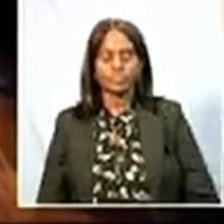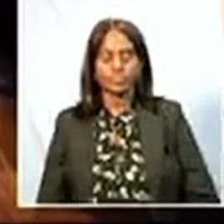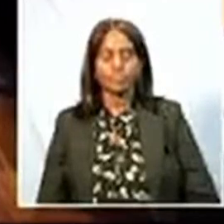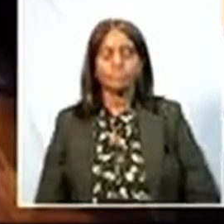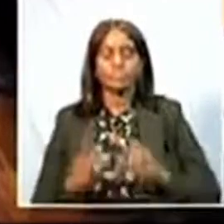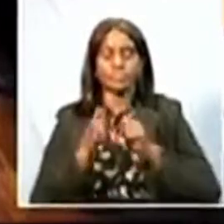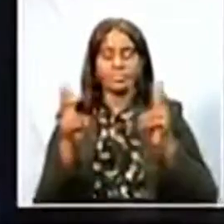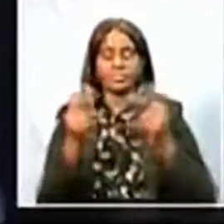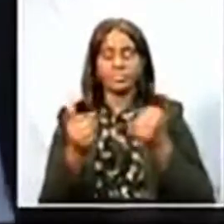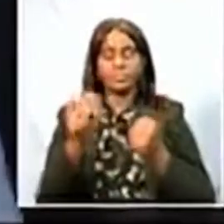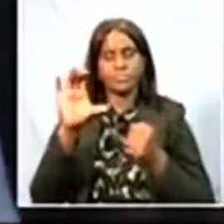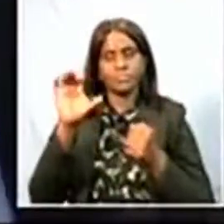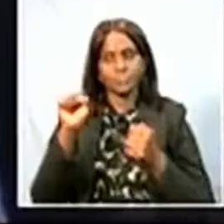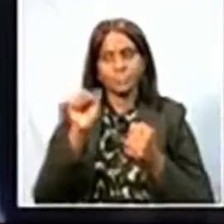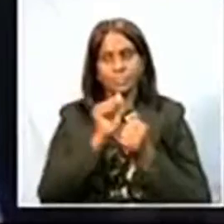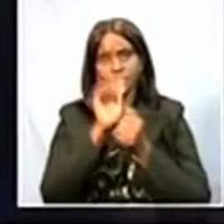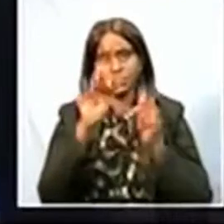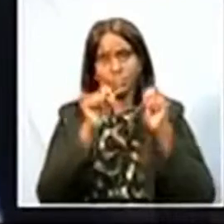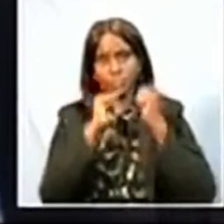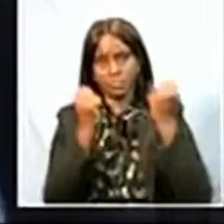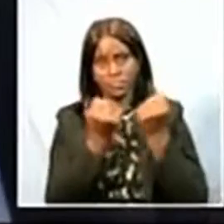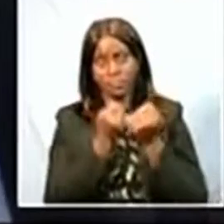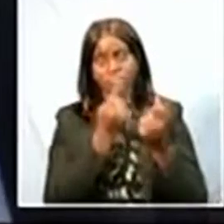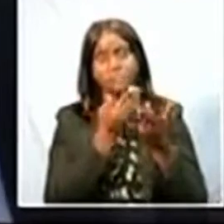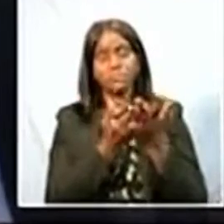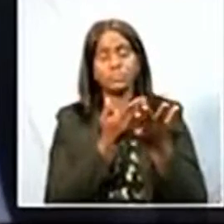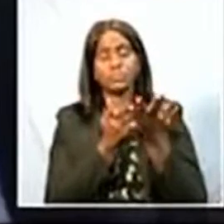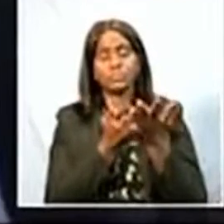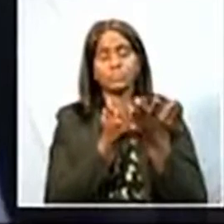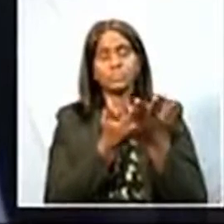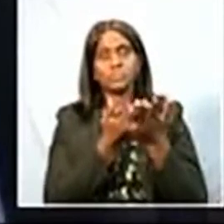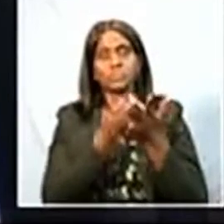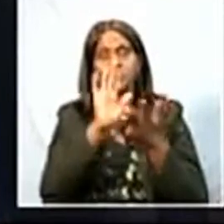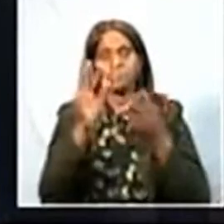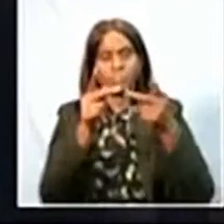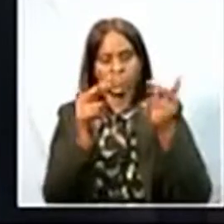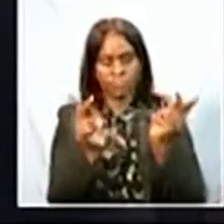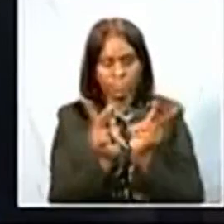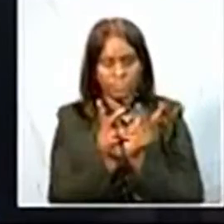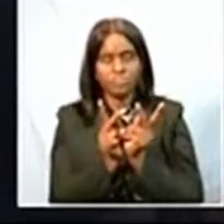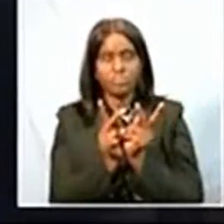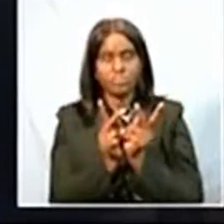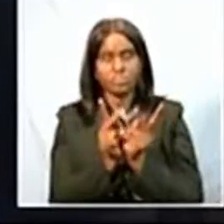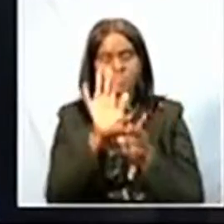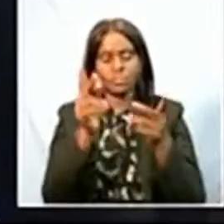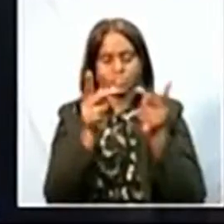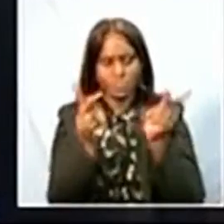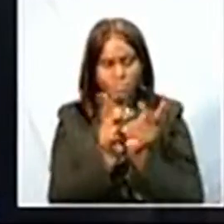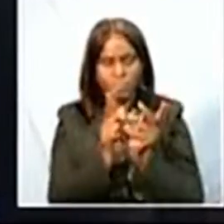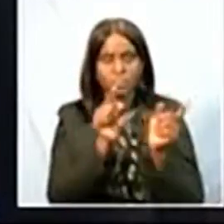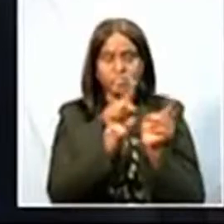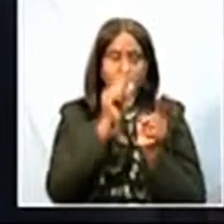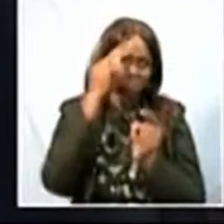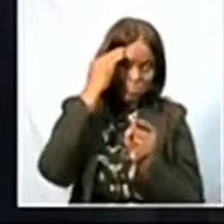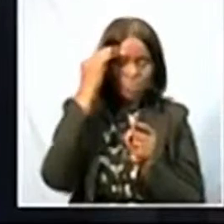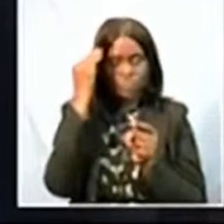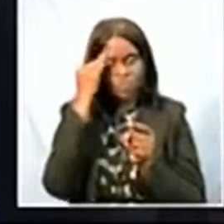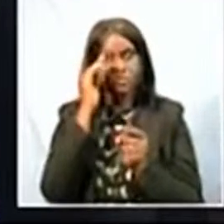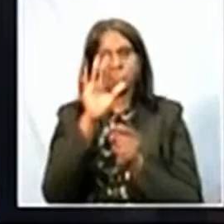So CSC and your team, your positions are established by law.